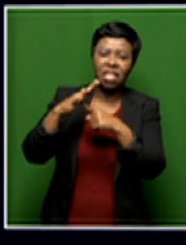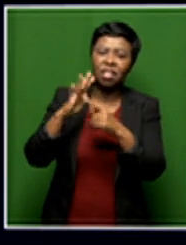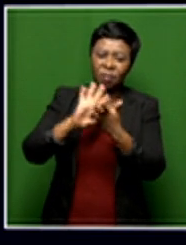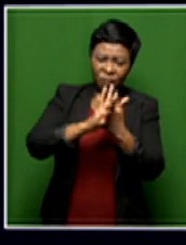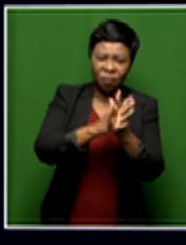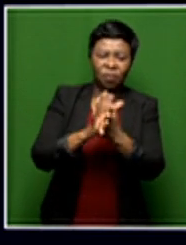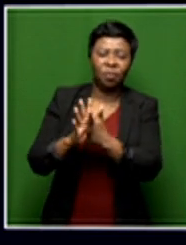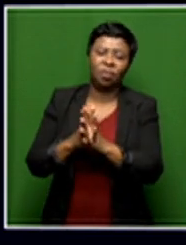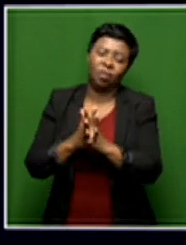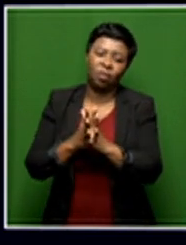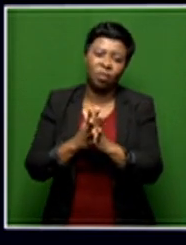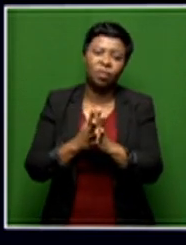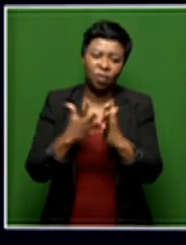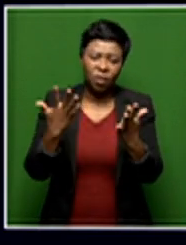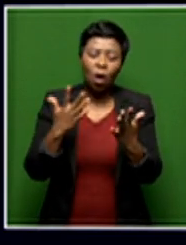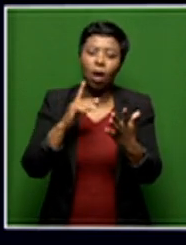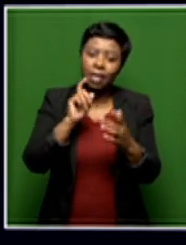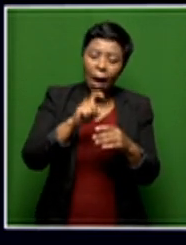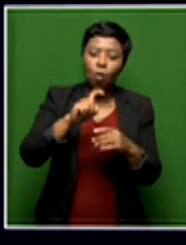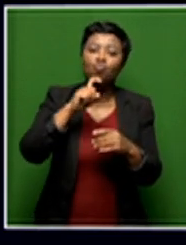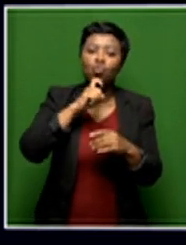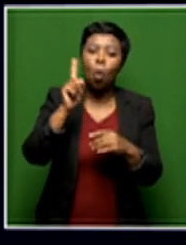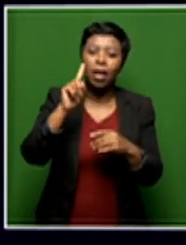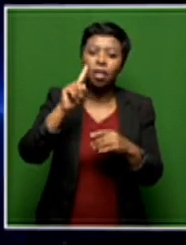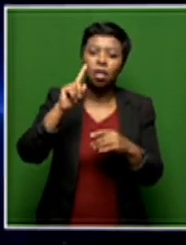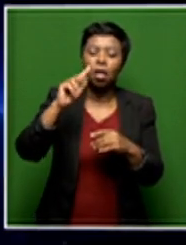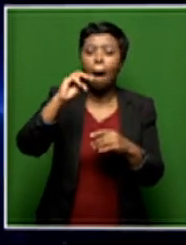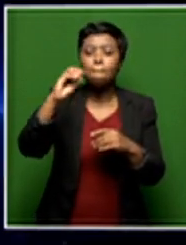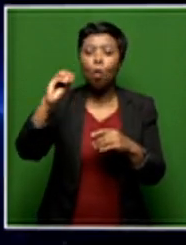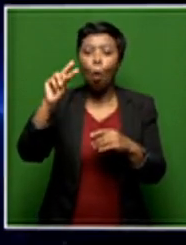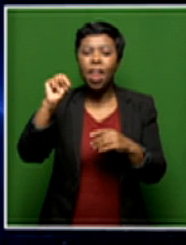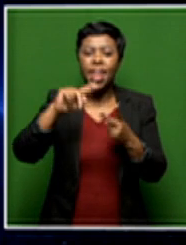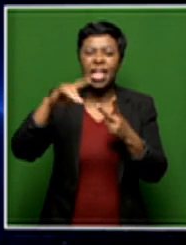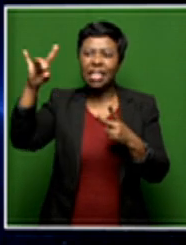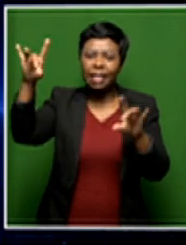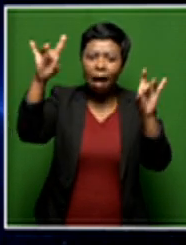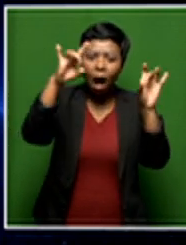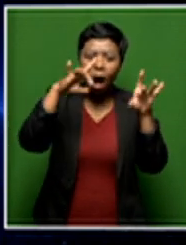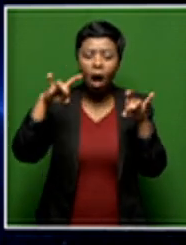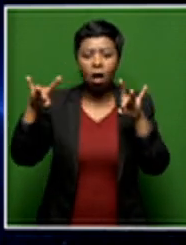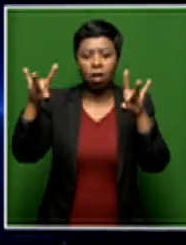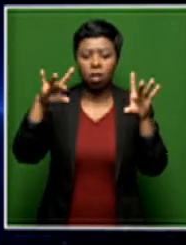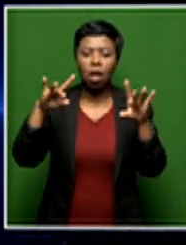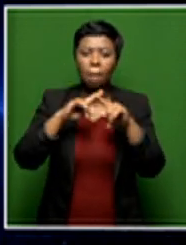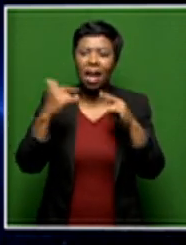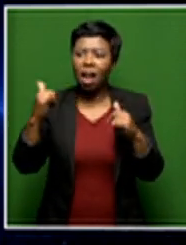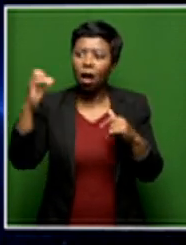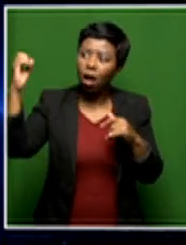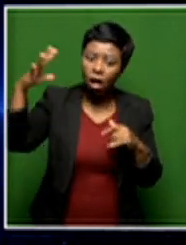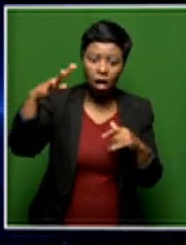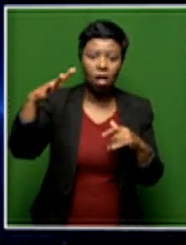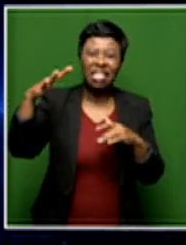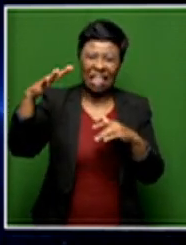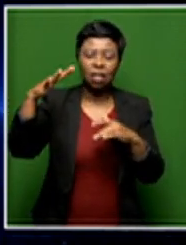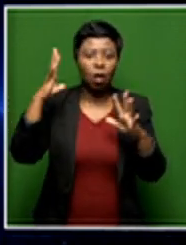by using the moon and the stars. So having all these lights on is like having a lot of artificial moons around.